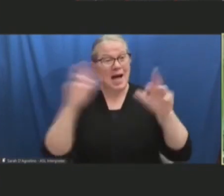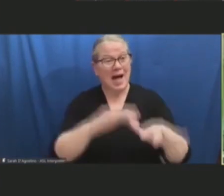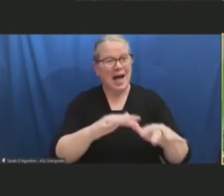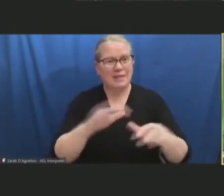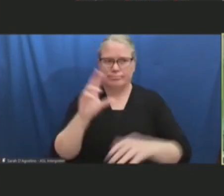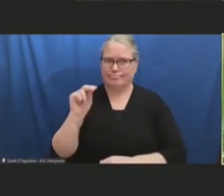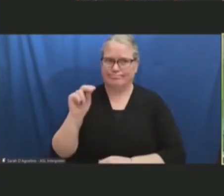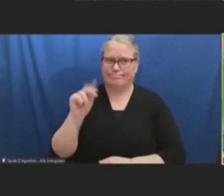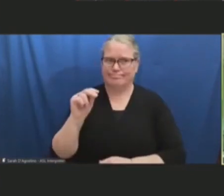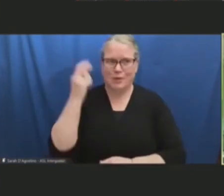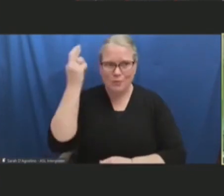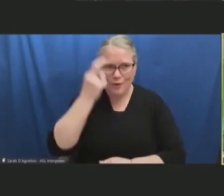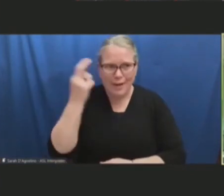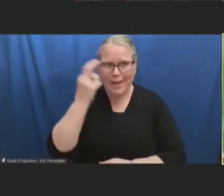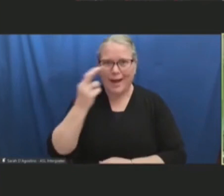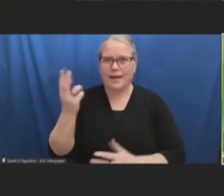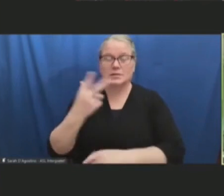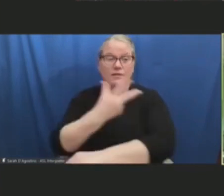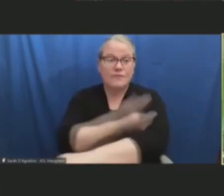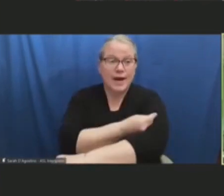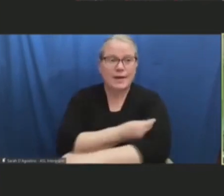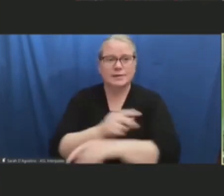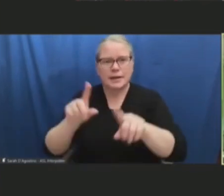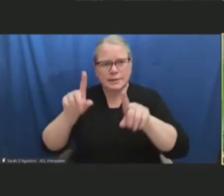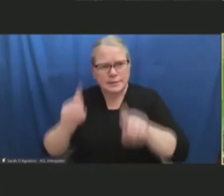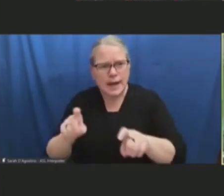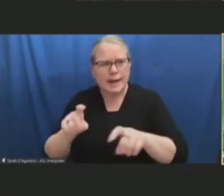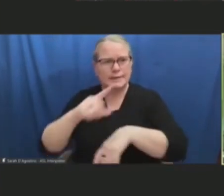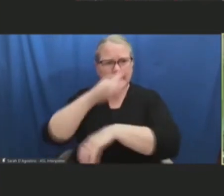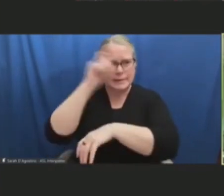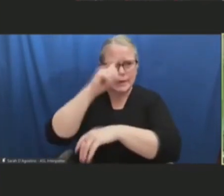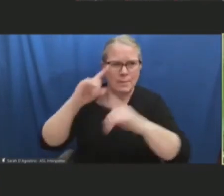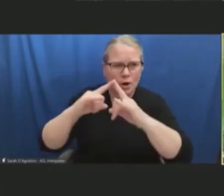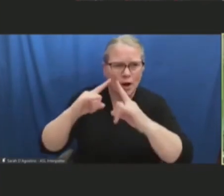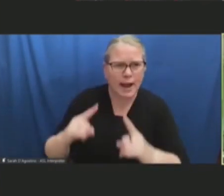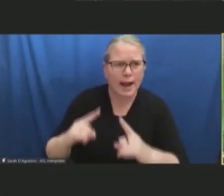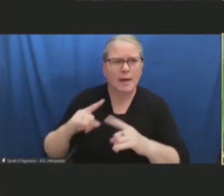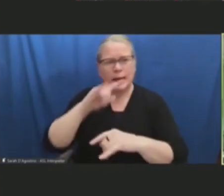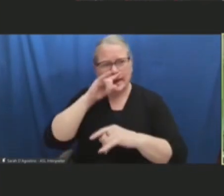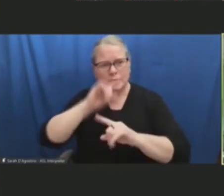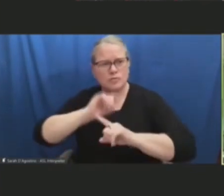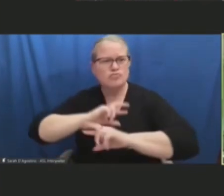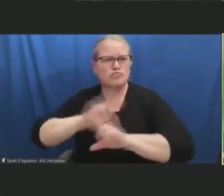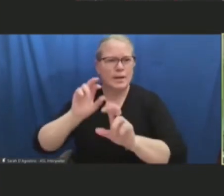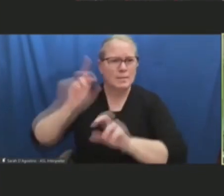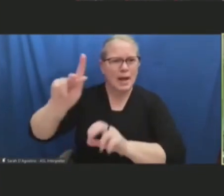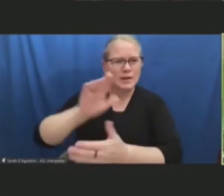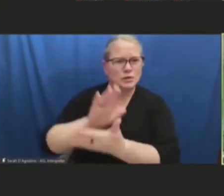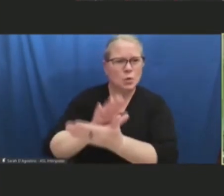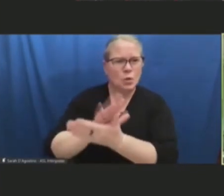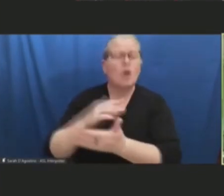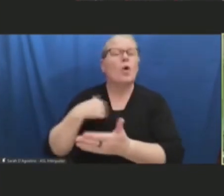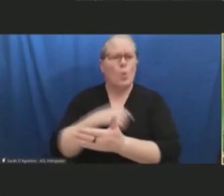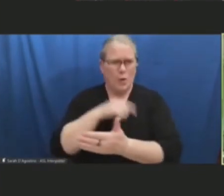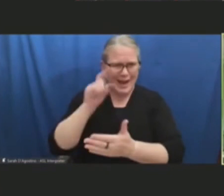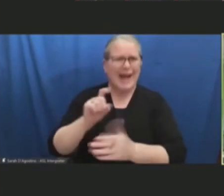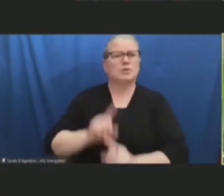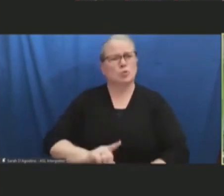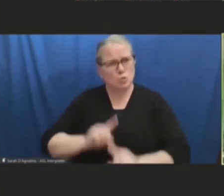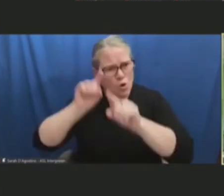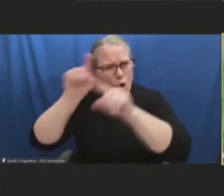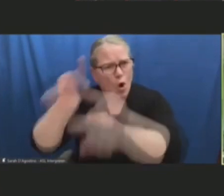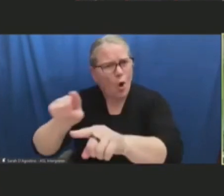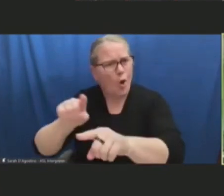vaccines and testing, when it came to, summer camps for our kids coming back to school, we had to do real outreach from